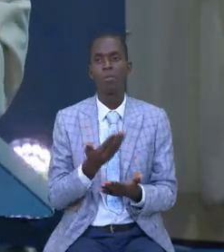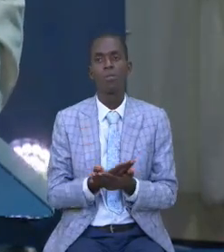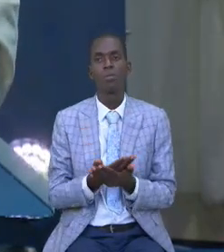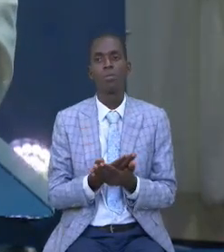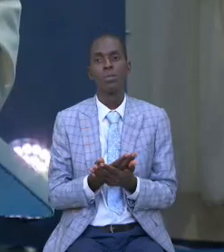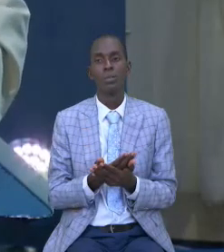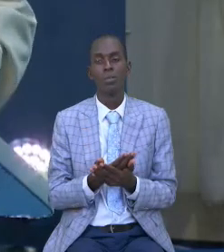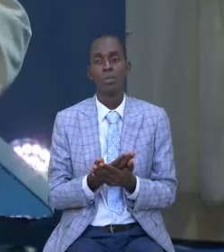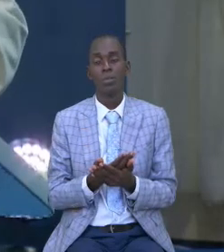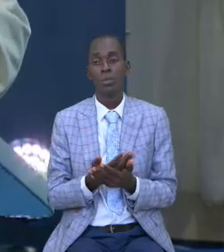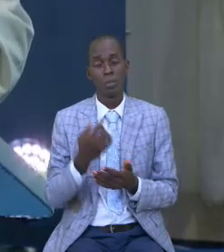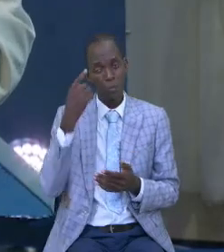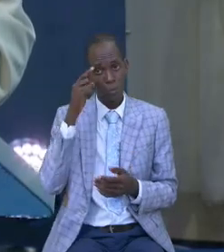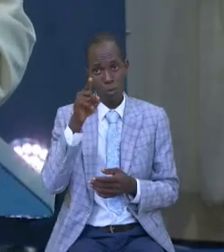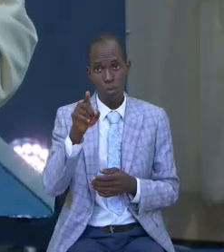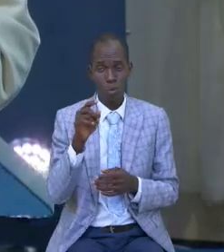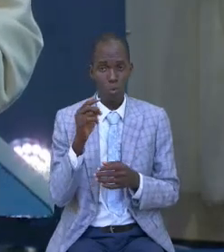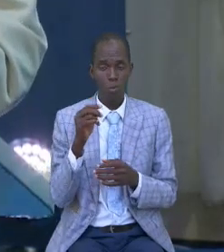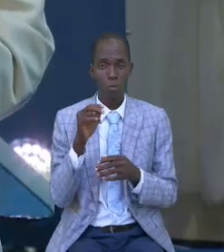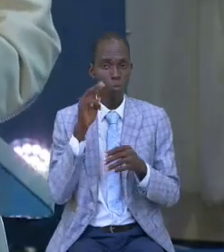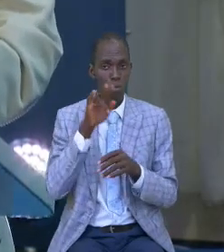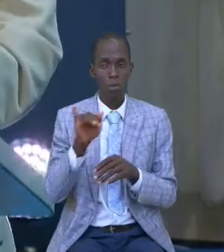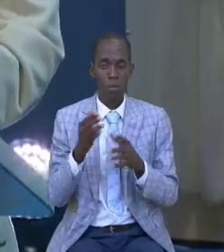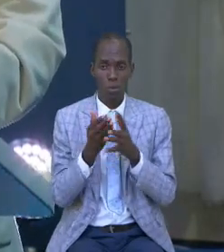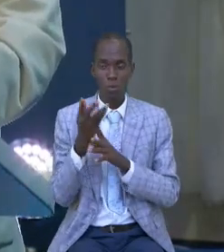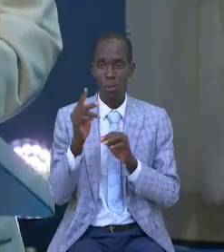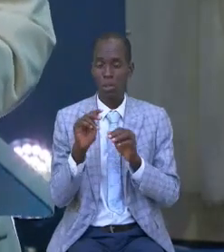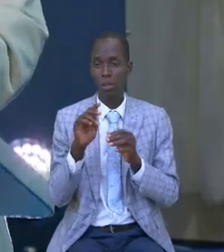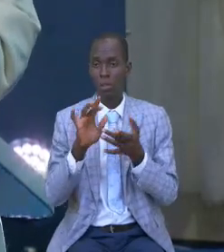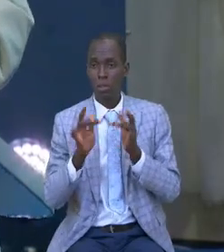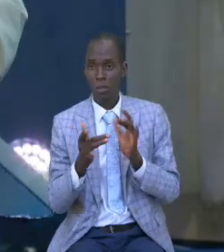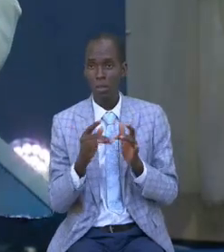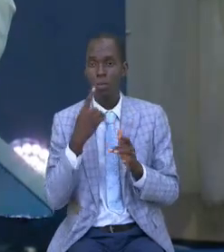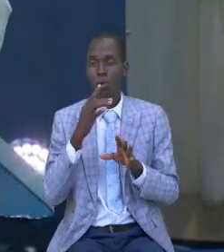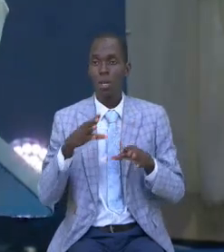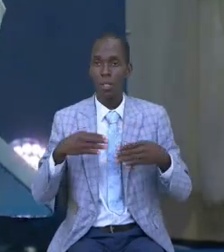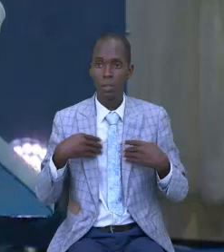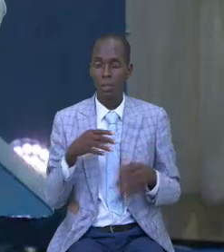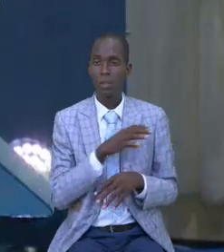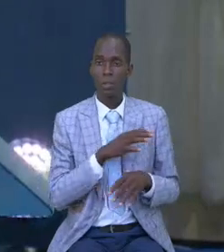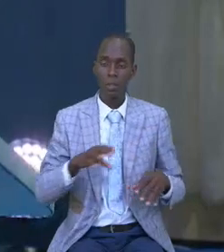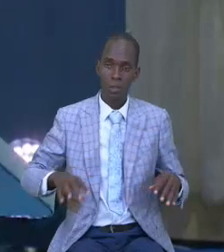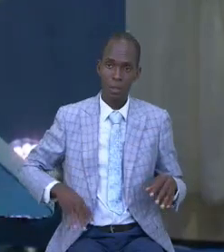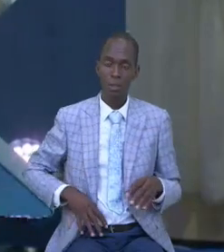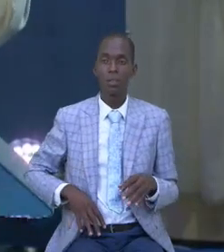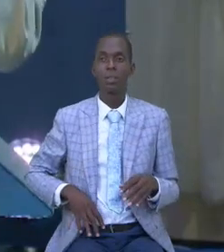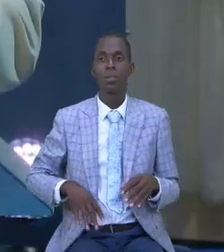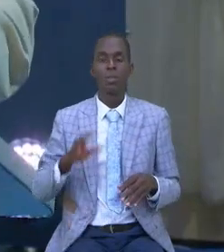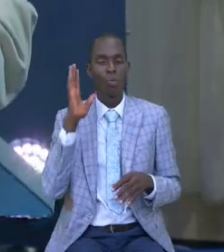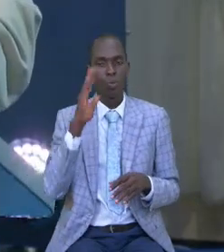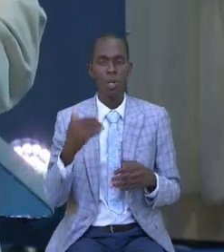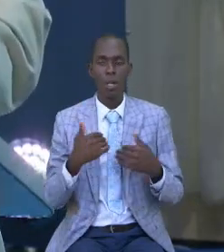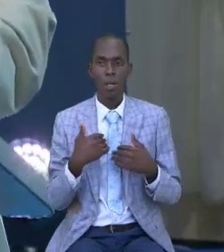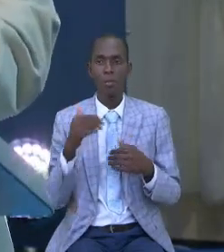those watching online who gave their lives to Christ on Sunday, 9th October